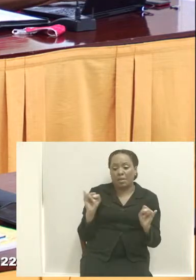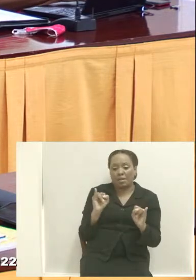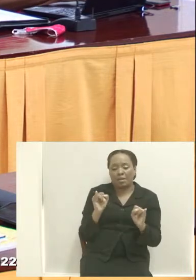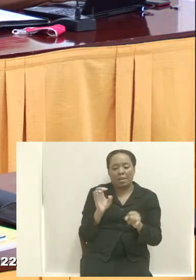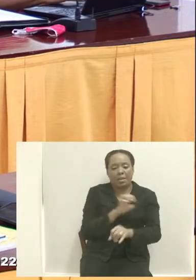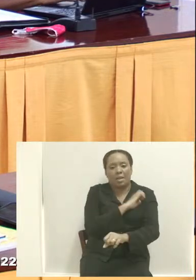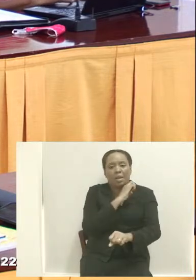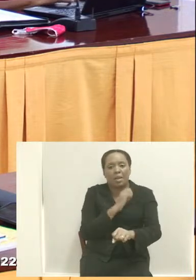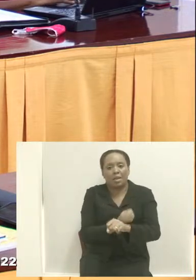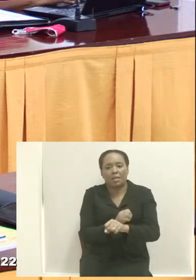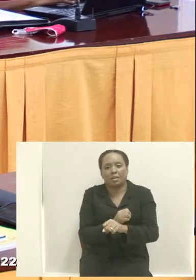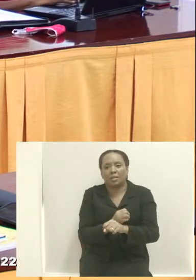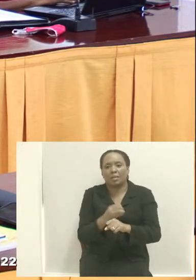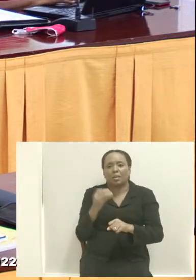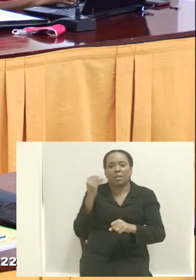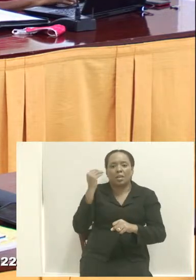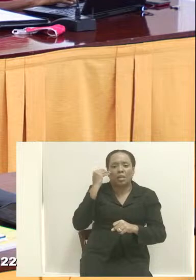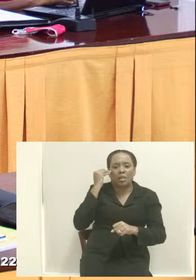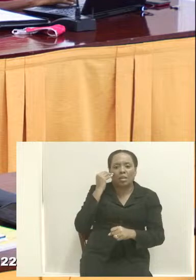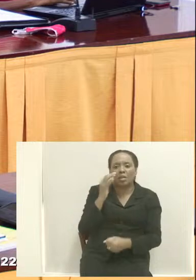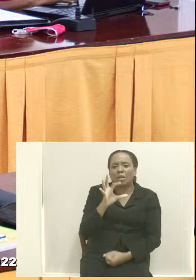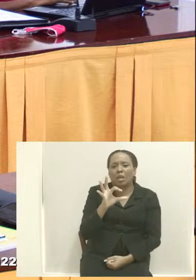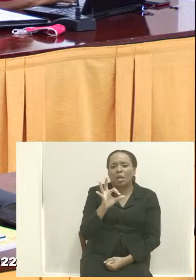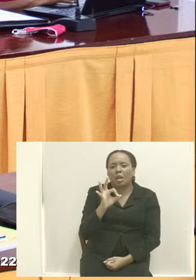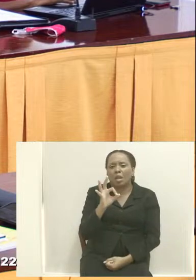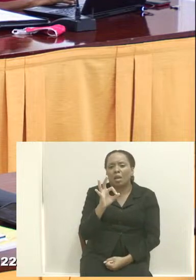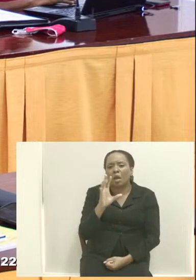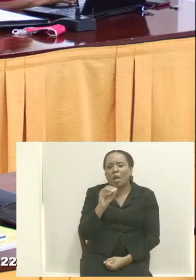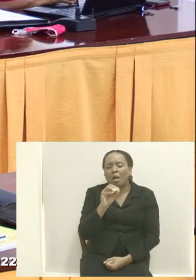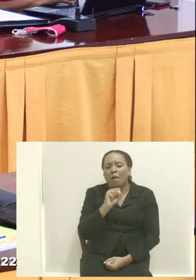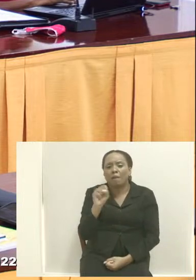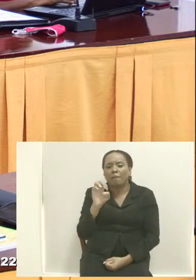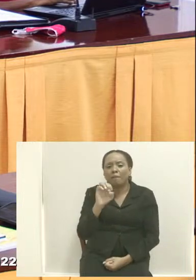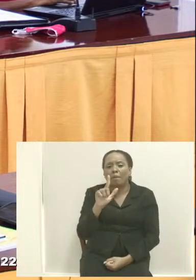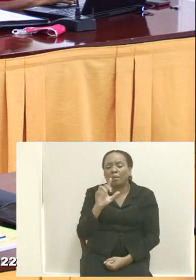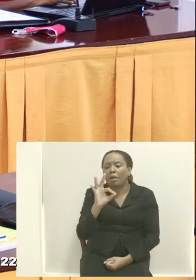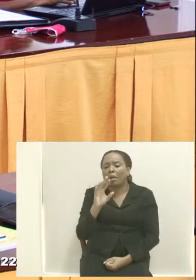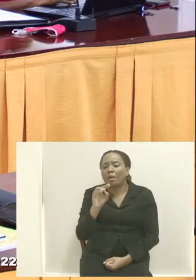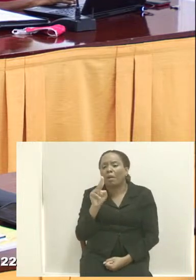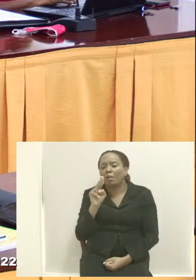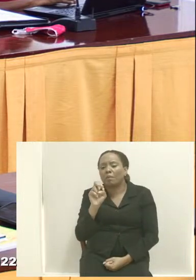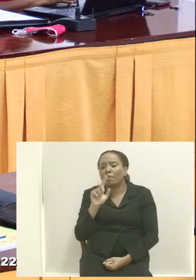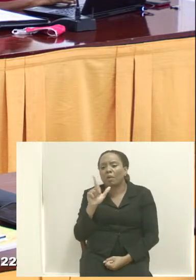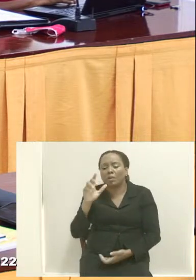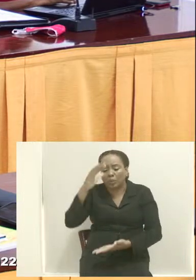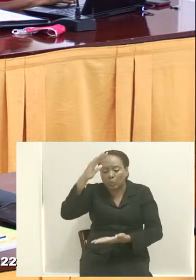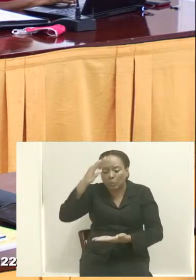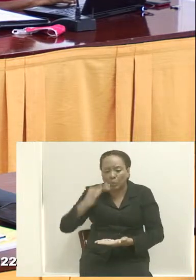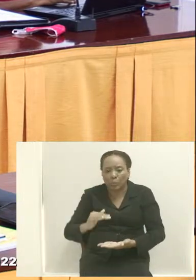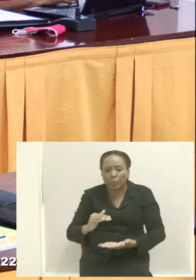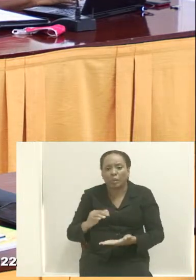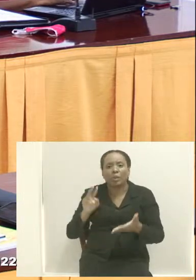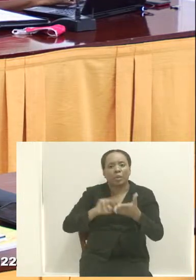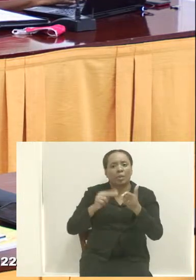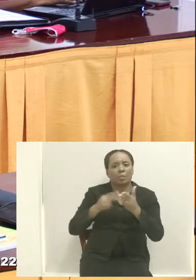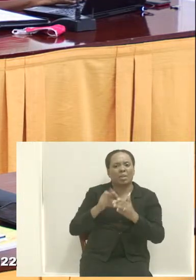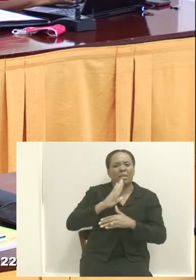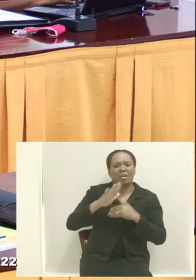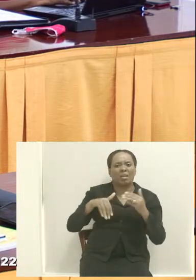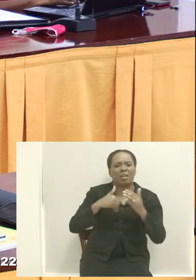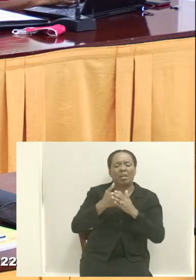today, independent, ma'am, in terms of being able now as a business proposition